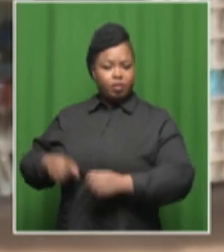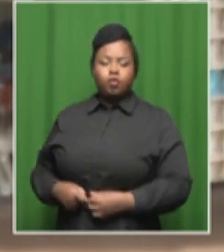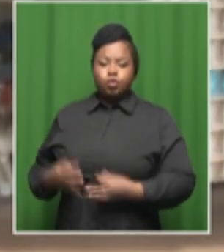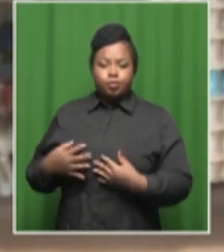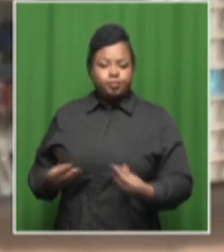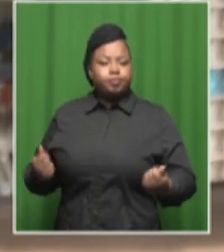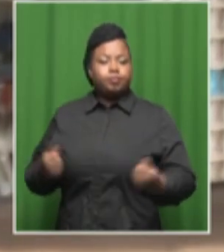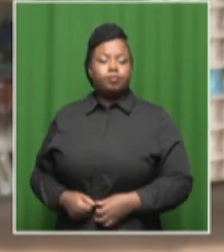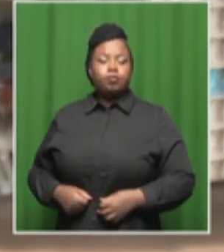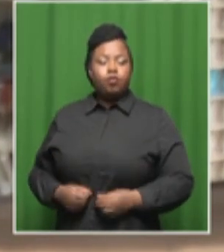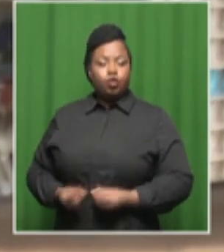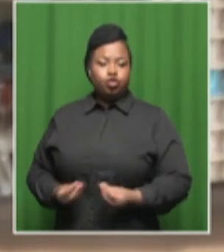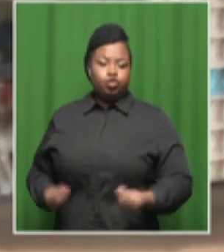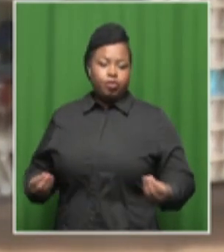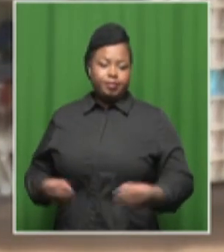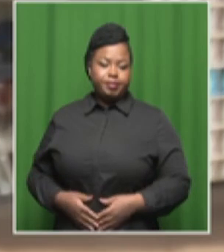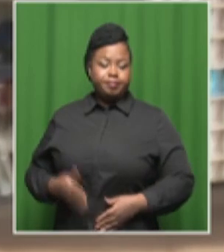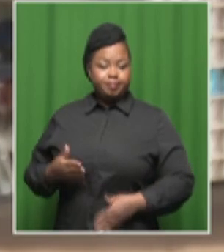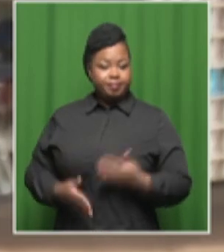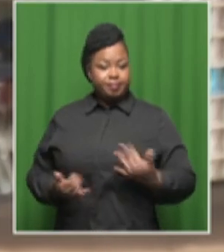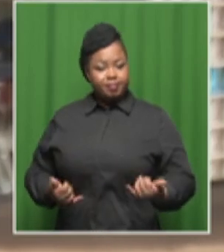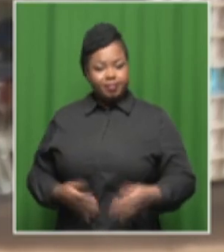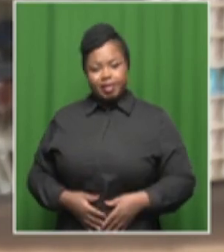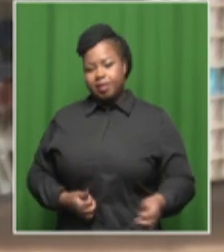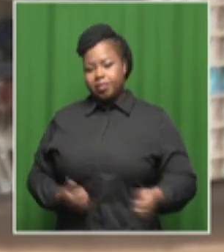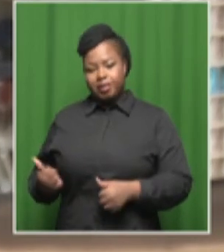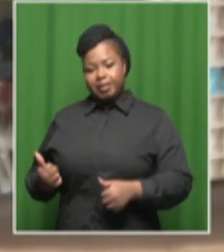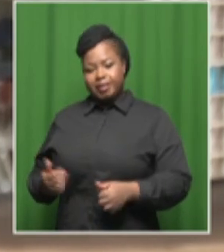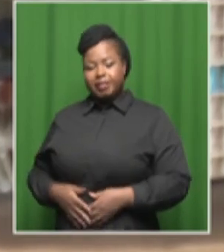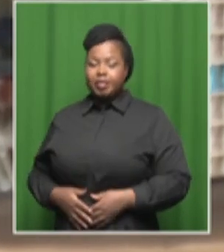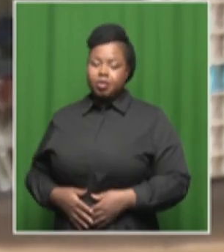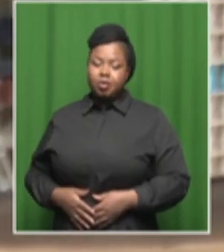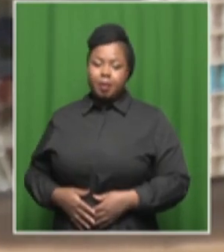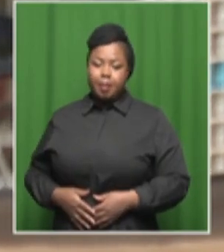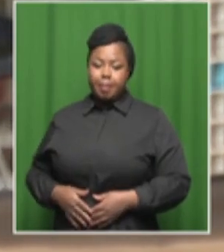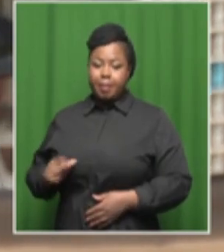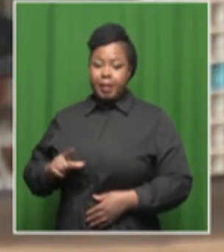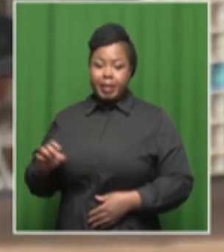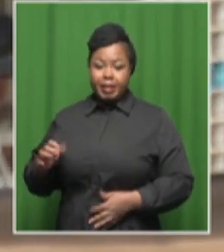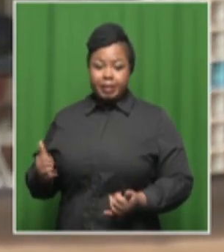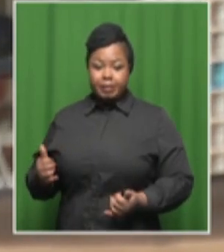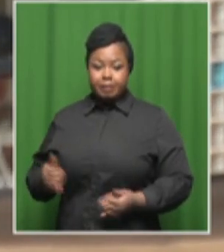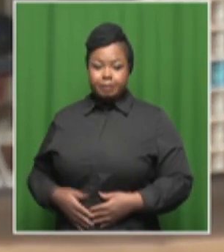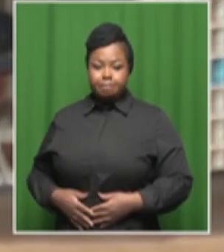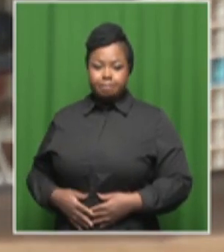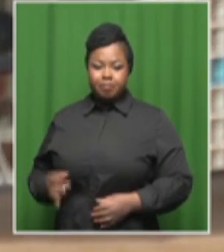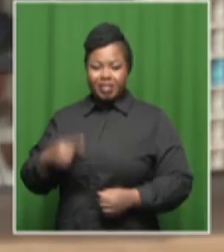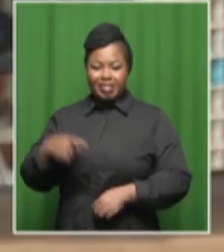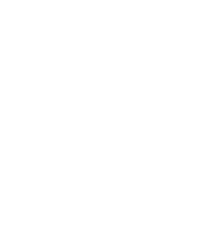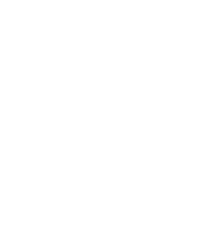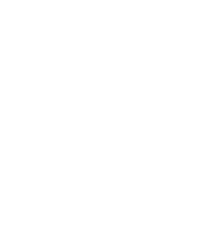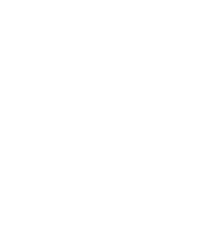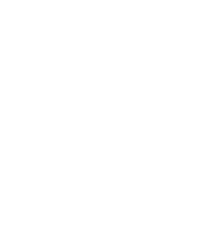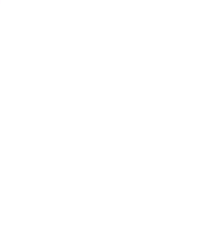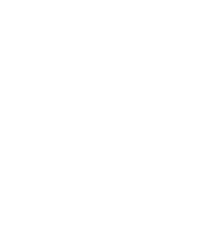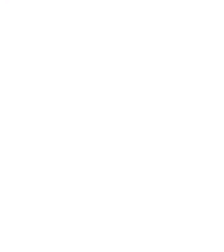childhood treatment at large. So we'll leave it there for now. I'm going to hand it back to you in studio, and we'll chat next time.